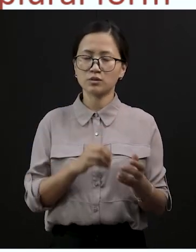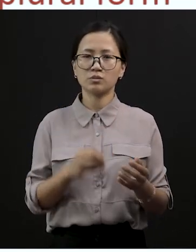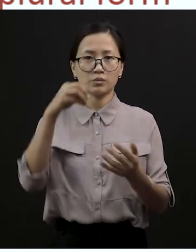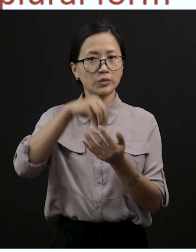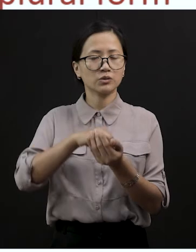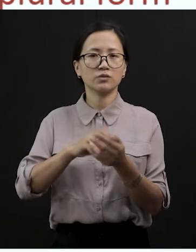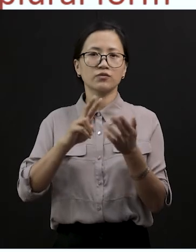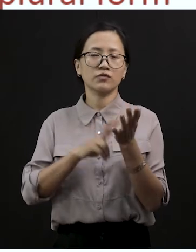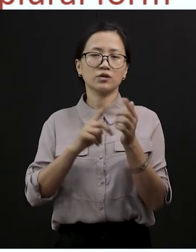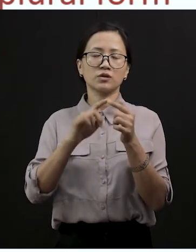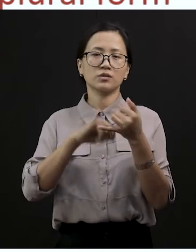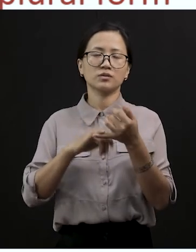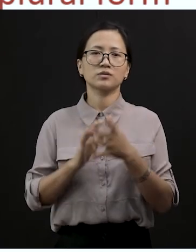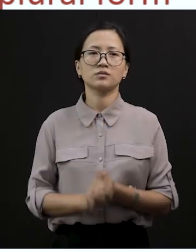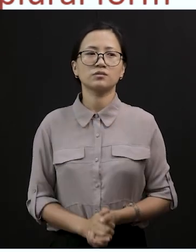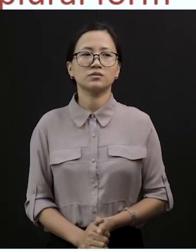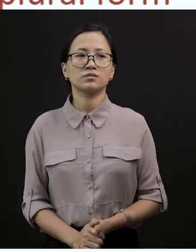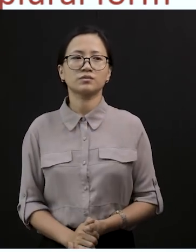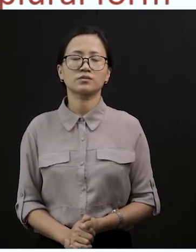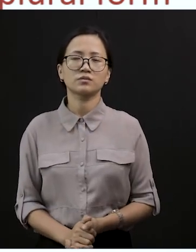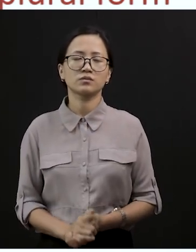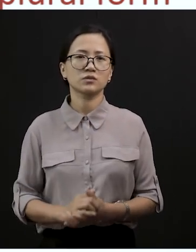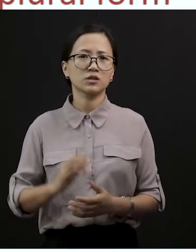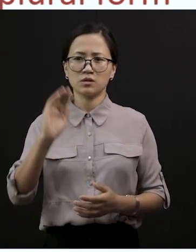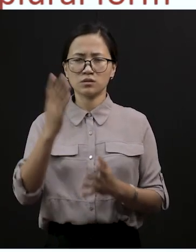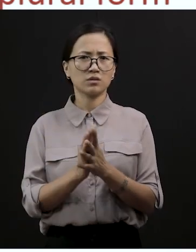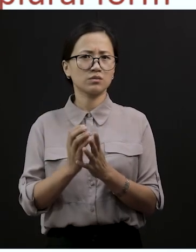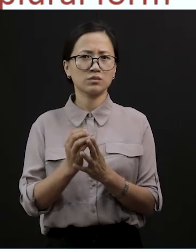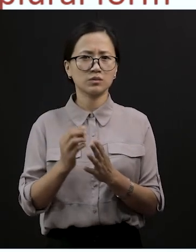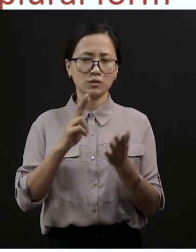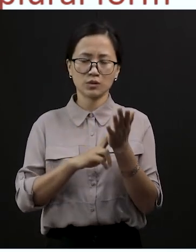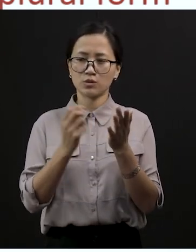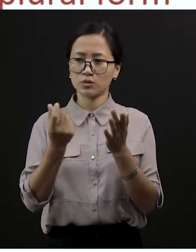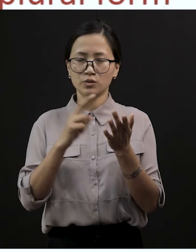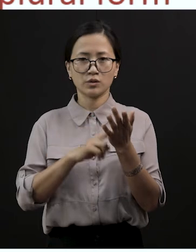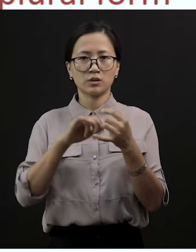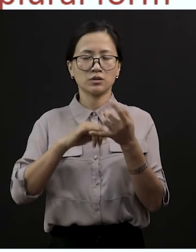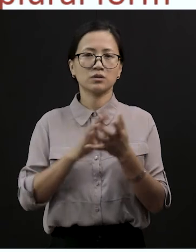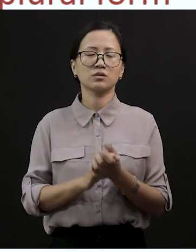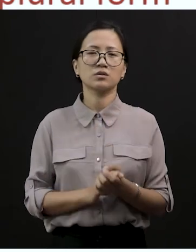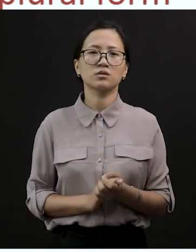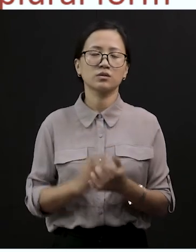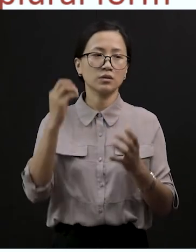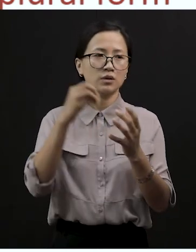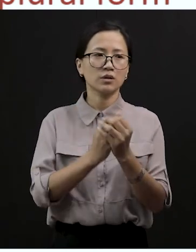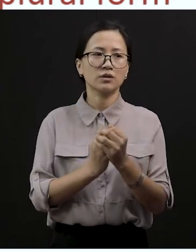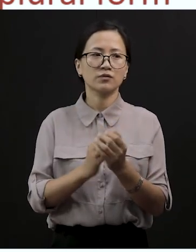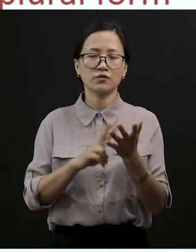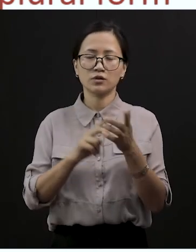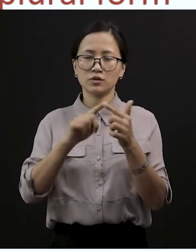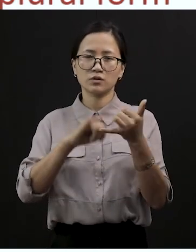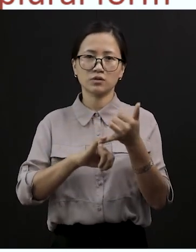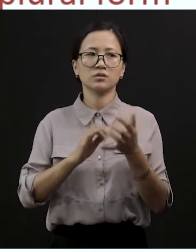plural. See, some nouns they end with F, right? And also FE. In this case, I will just add